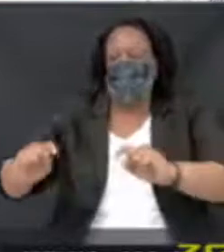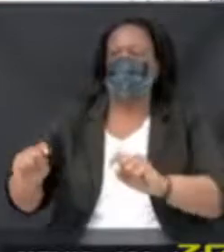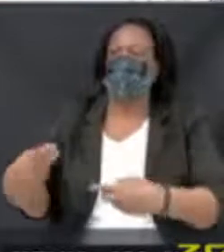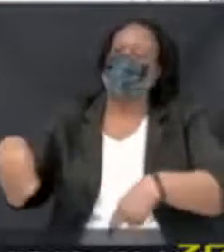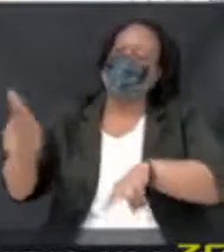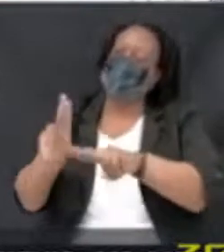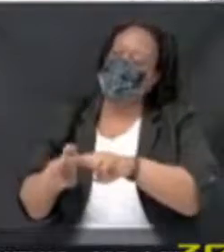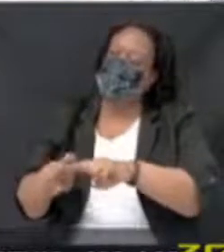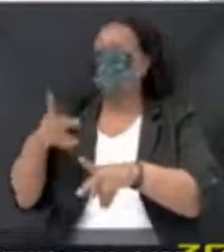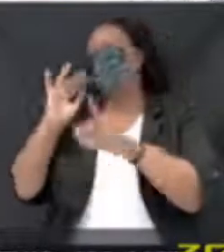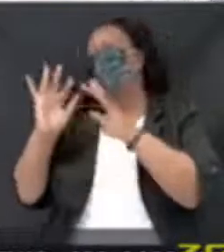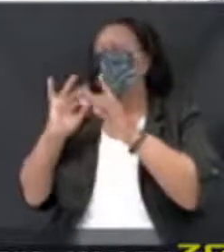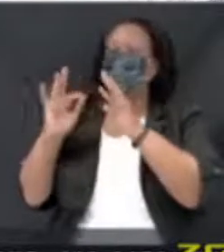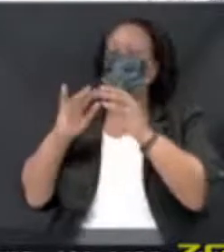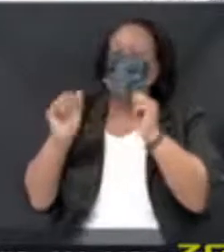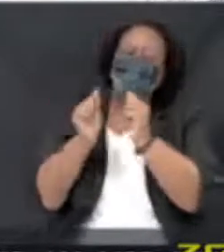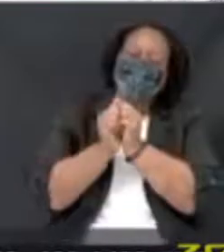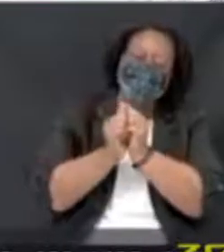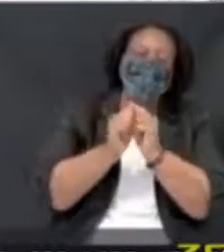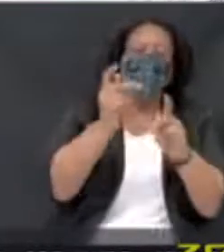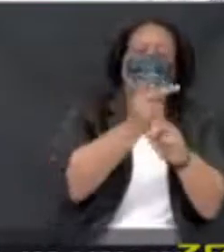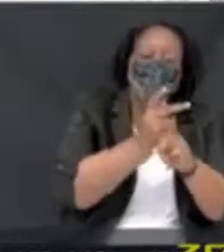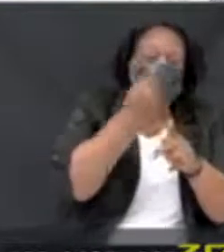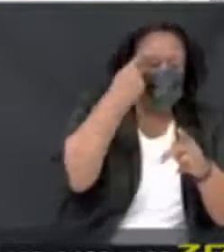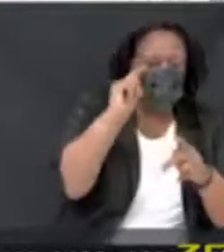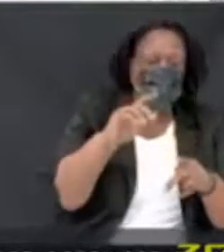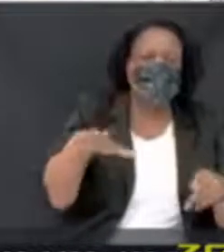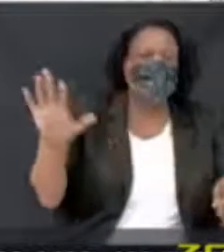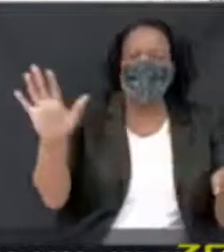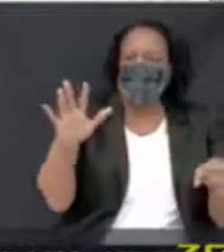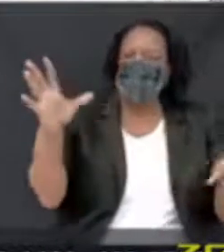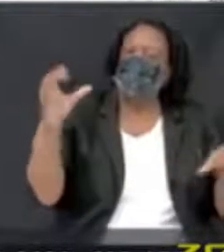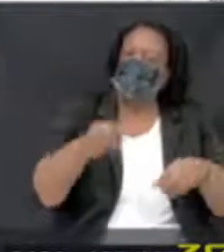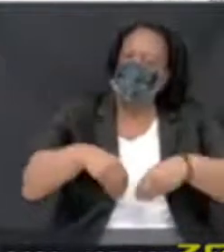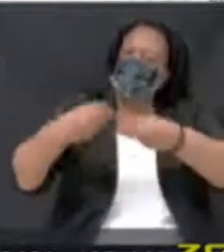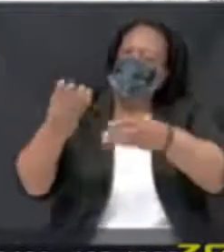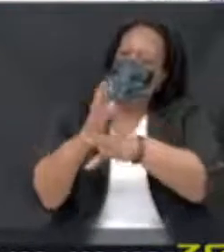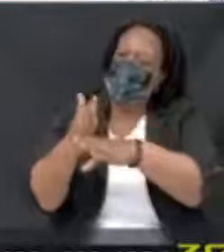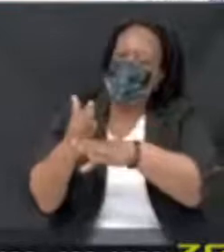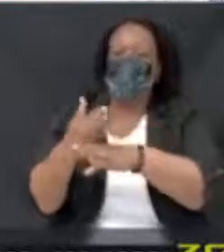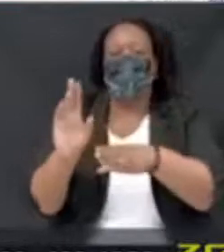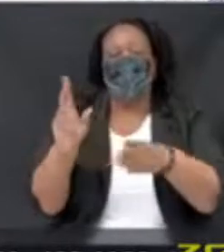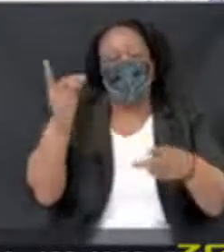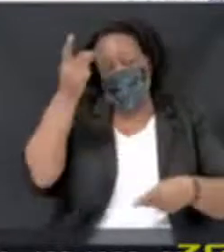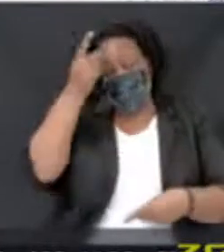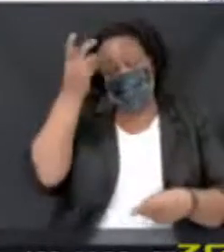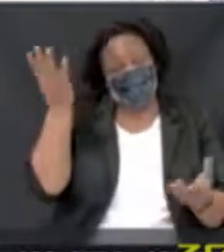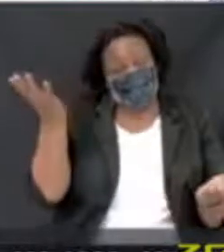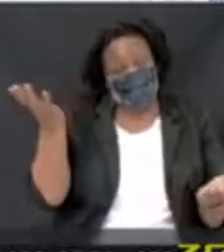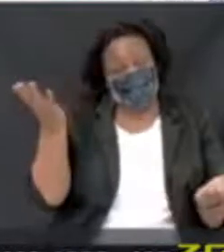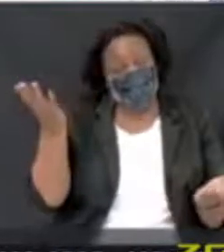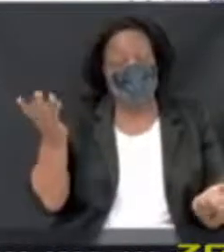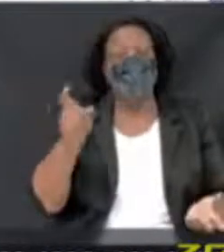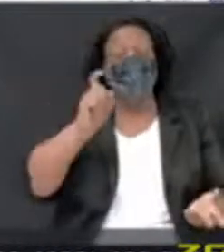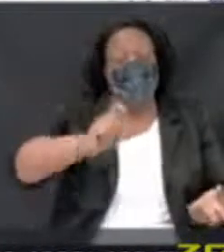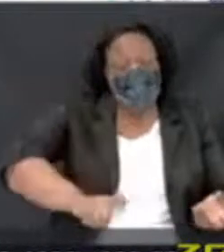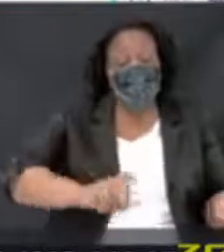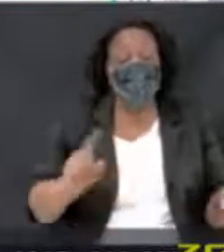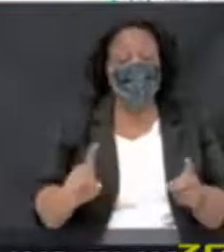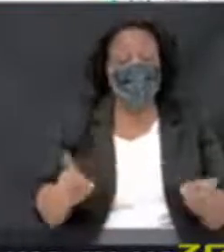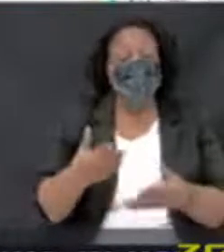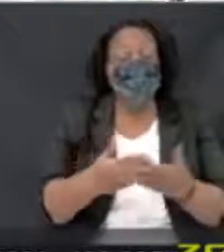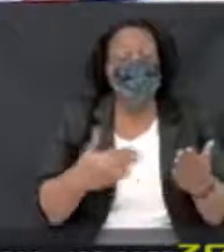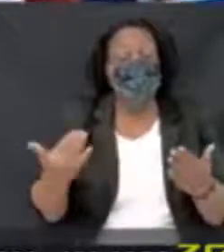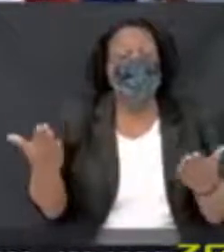beds sometimes. We need to take urgent action now if we are to avoid a devastating fourth wave.